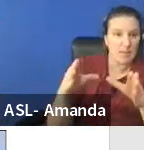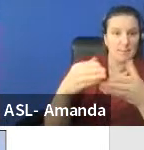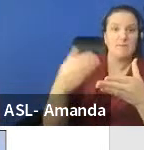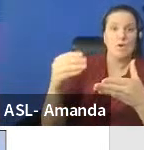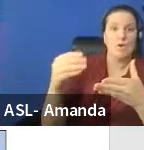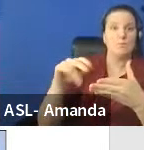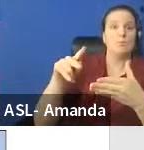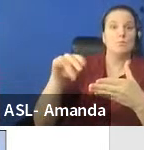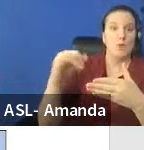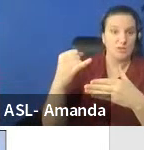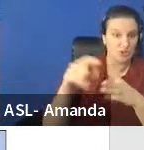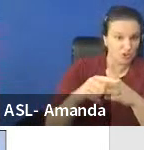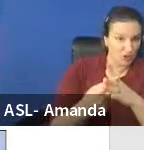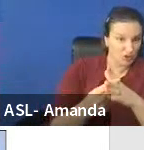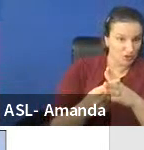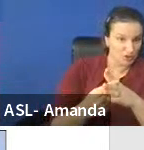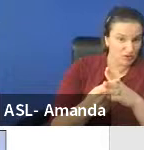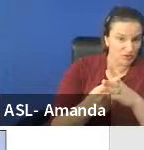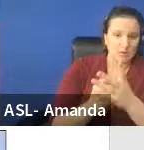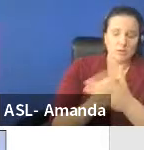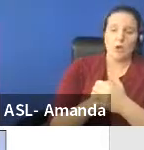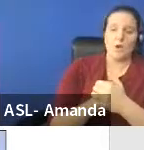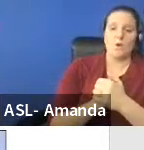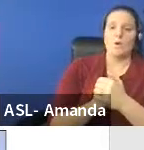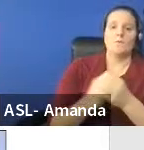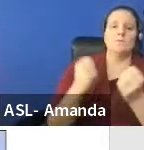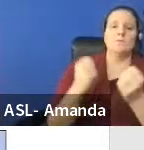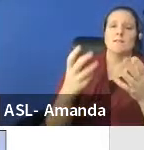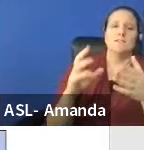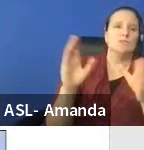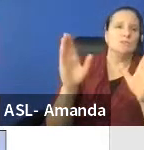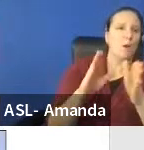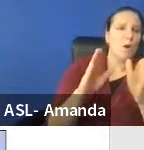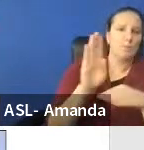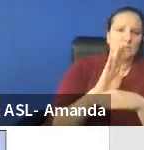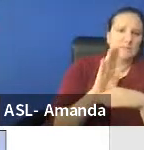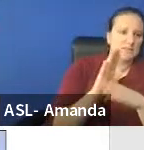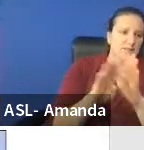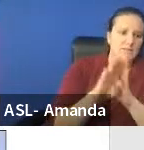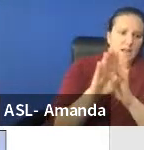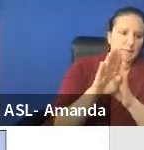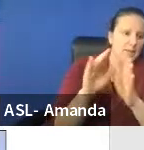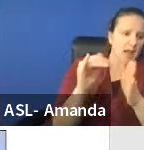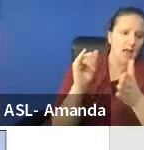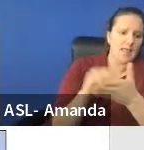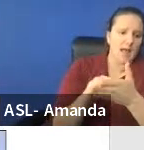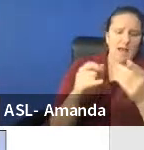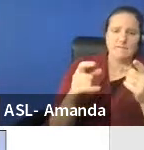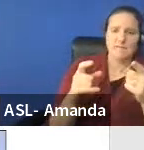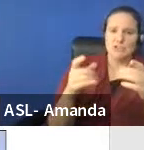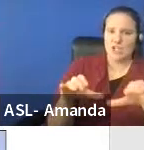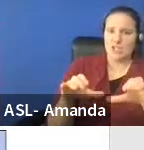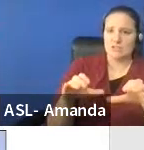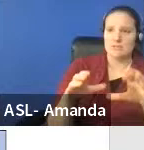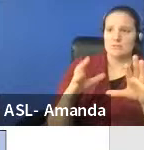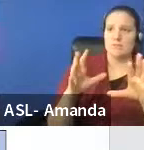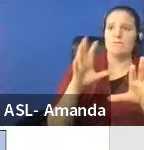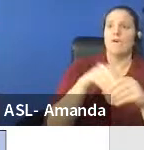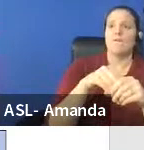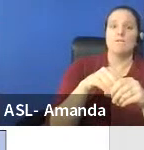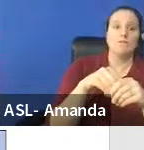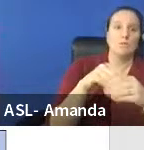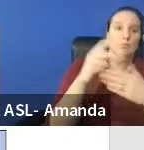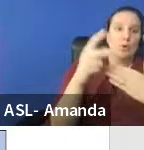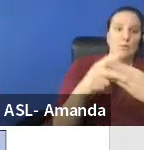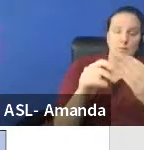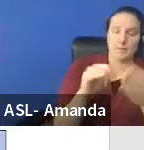starts. So the number of small businesses developed that had a chance to participate on the program is a good measure. But that